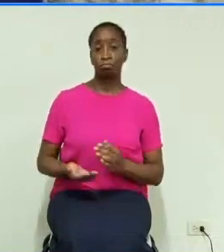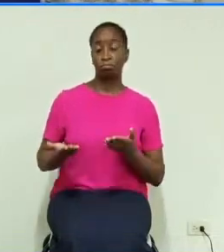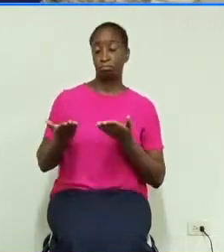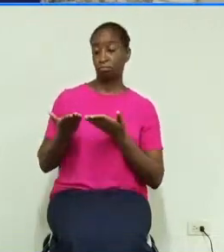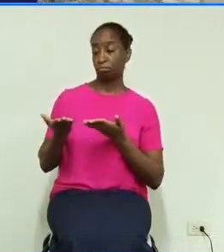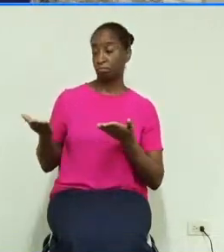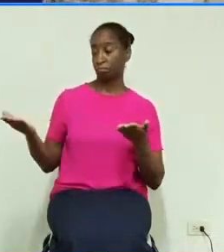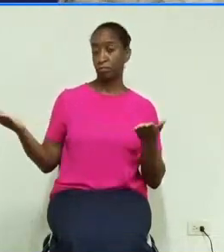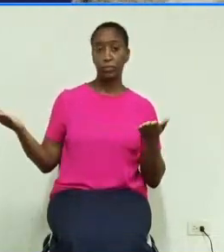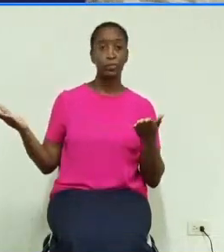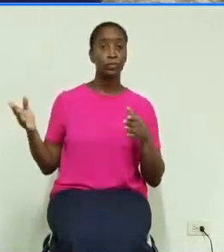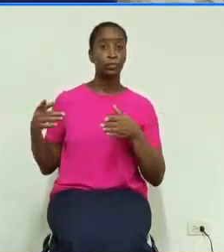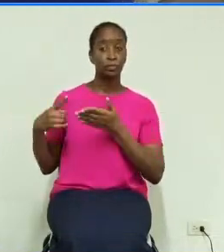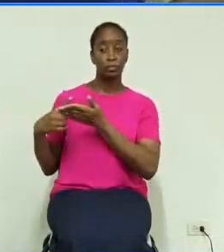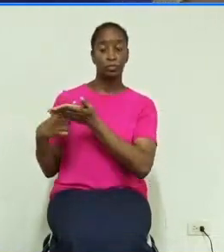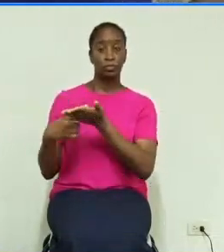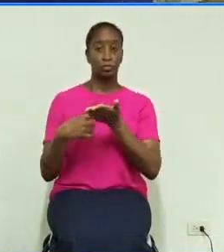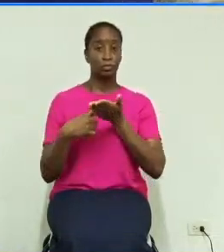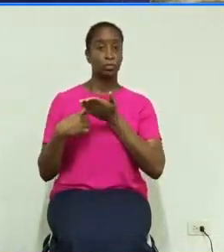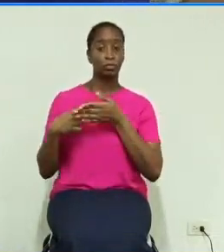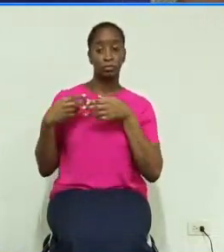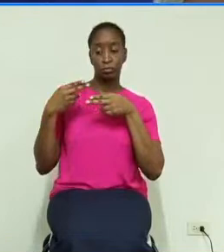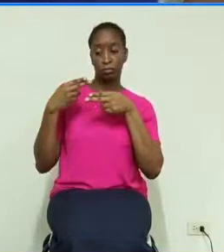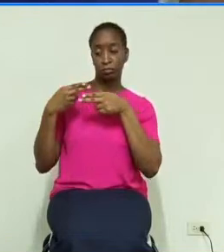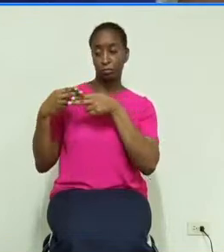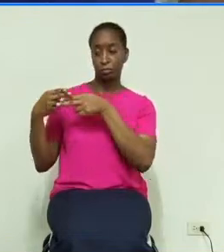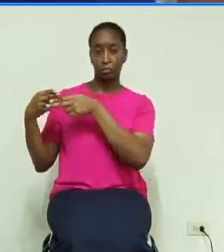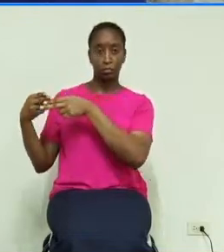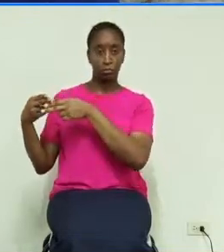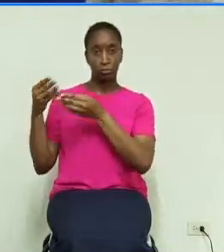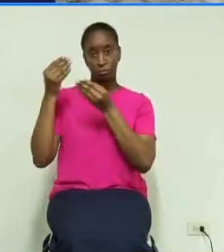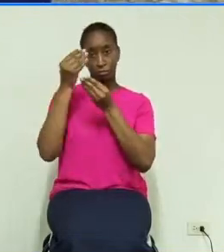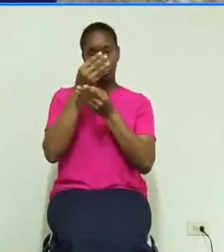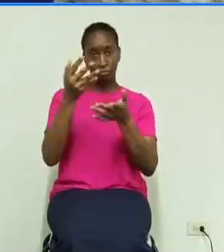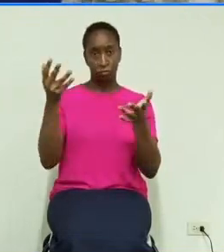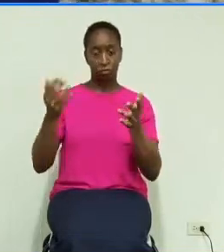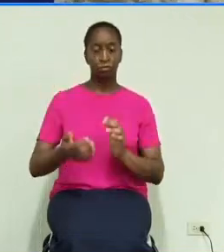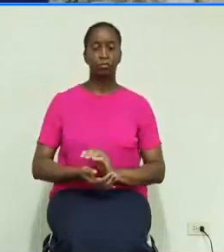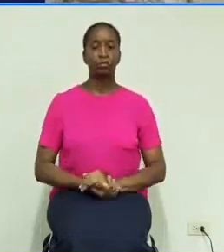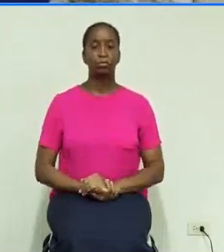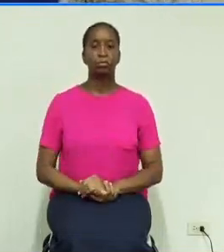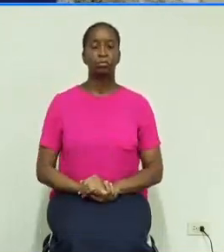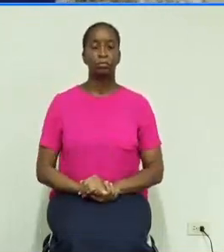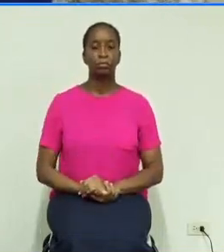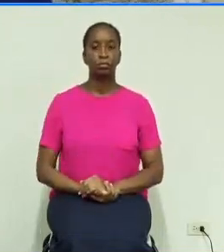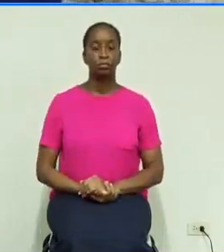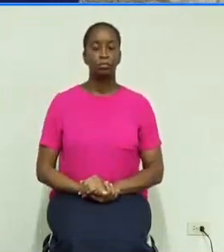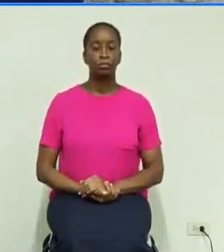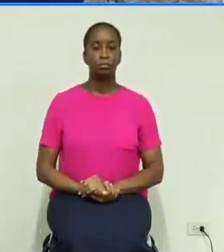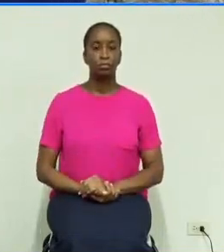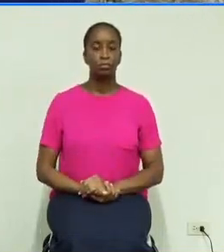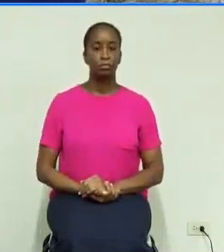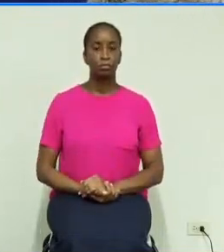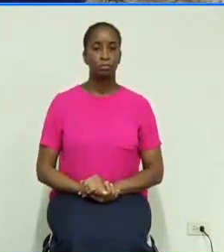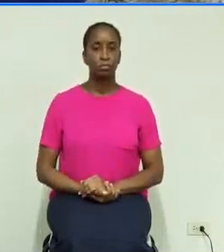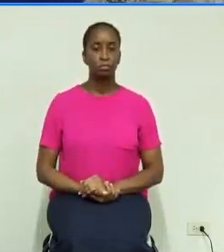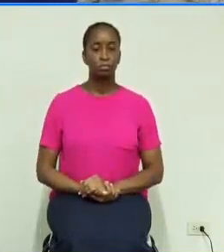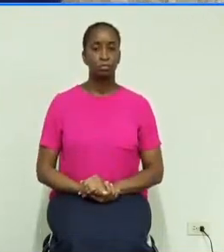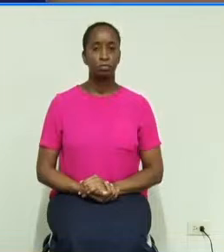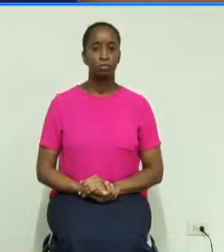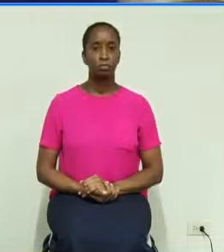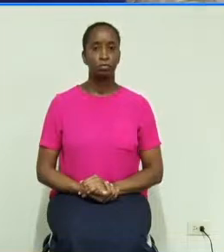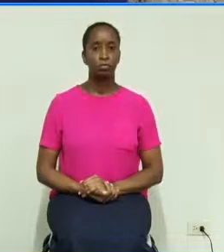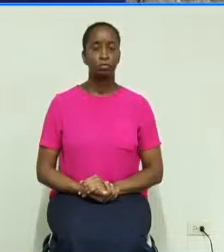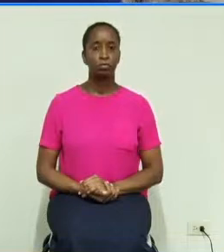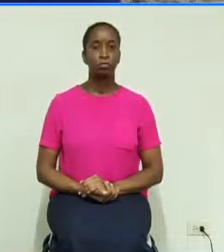by introducing the members of the Commission. As you know, this is, as I said at the start, the